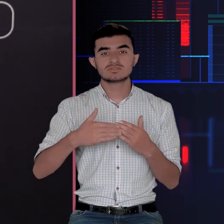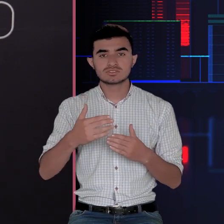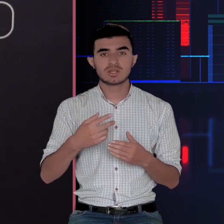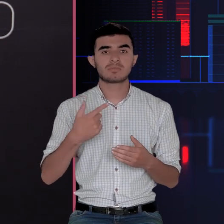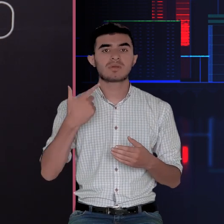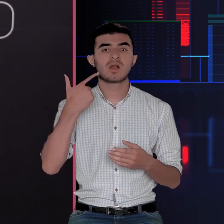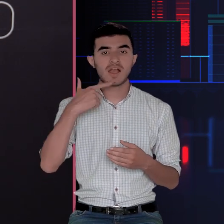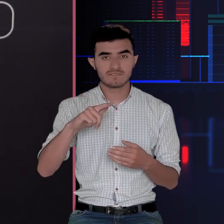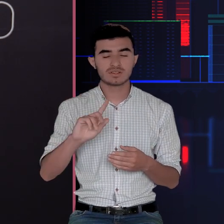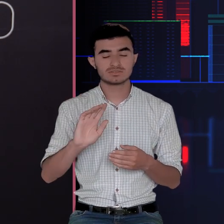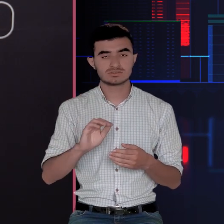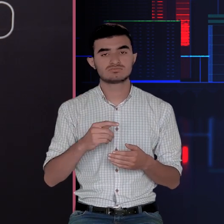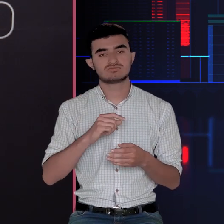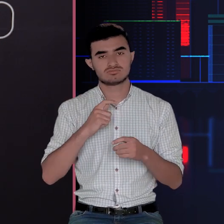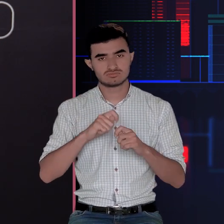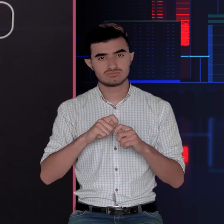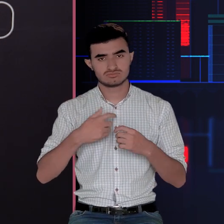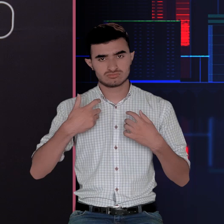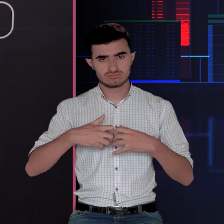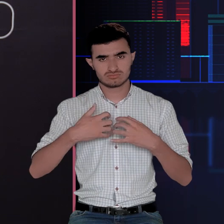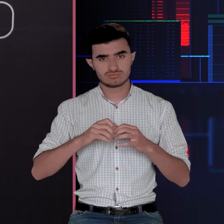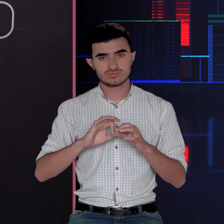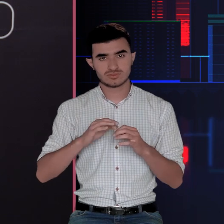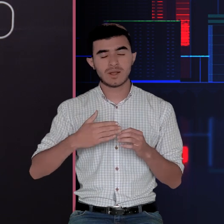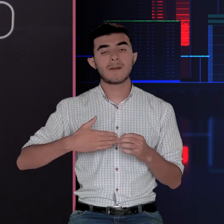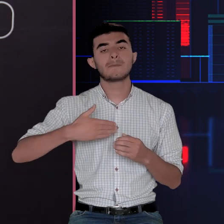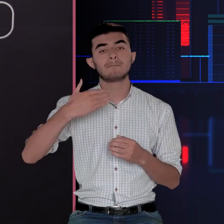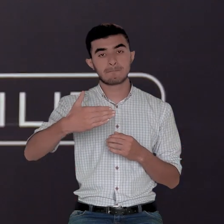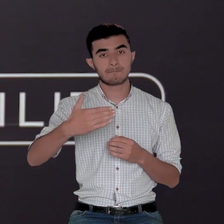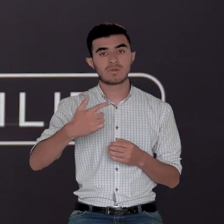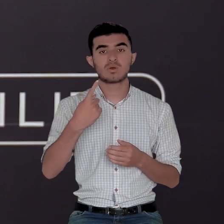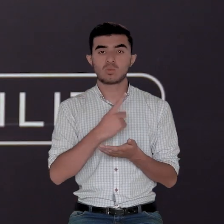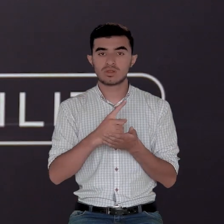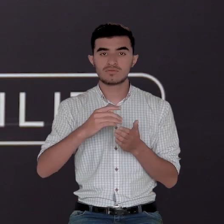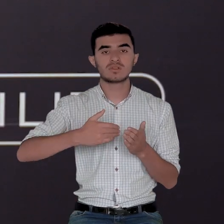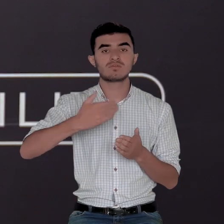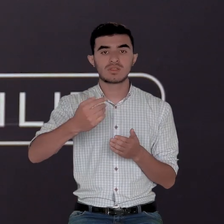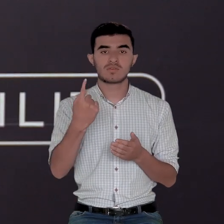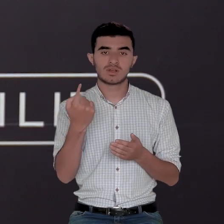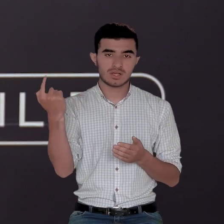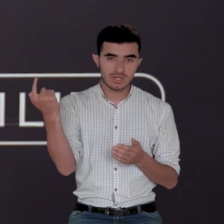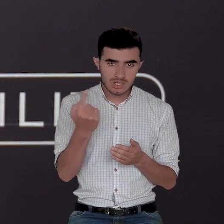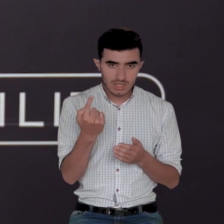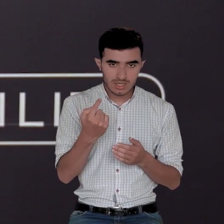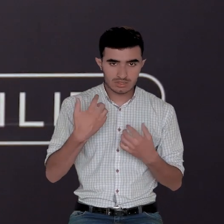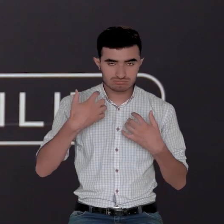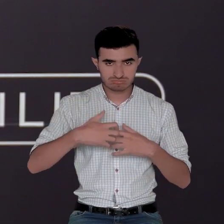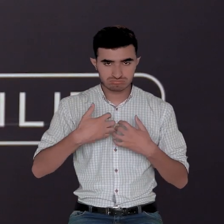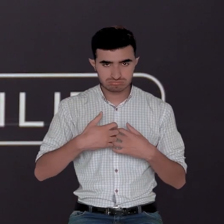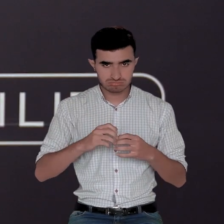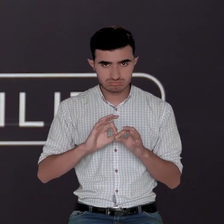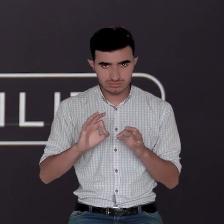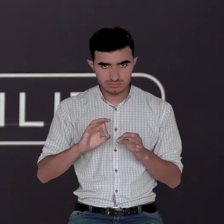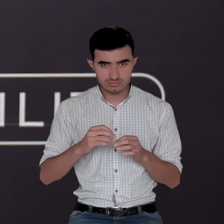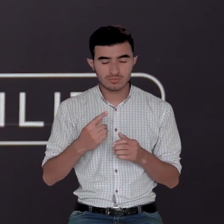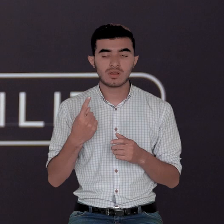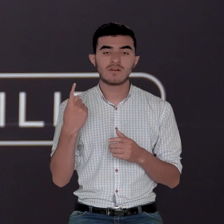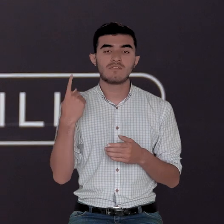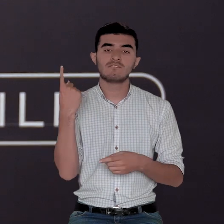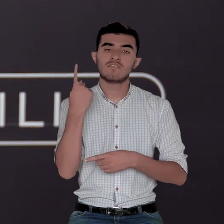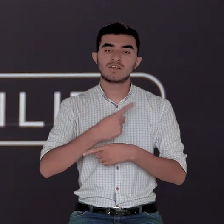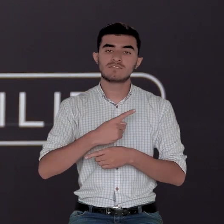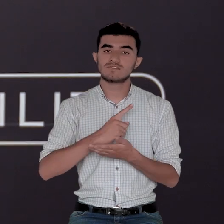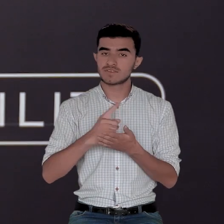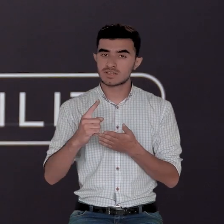week, and then the next session is always a week later. So Bowen therapy was invented